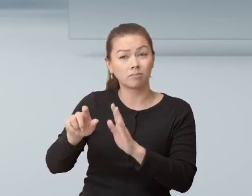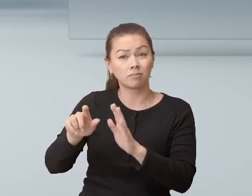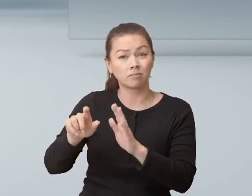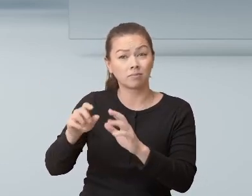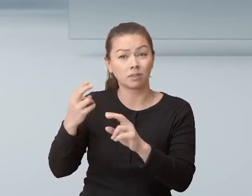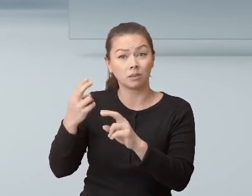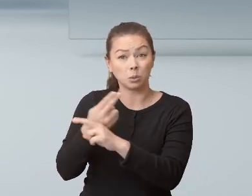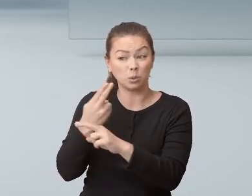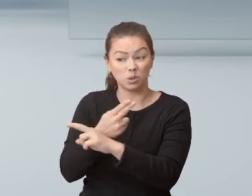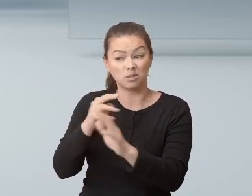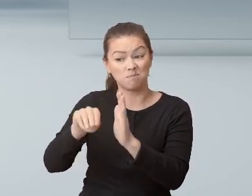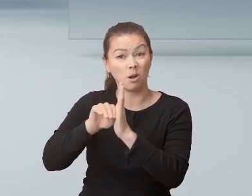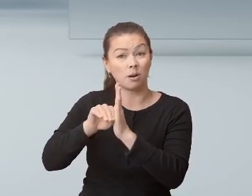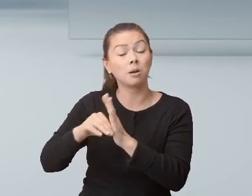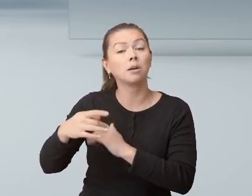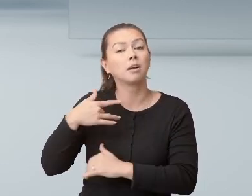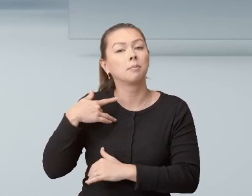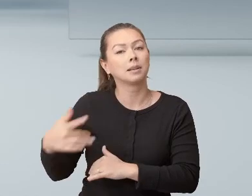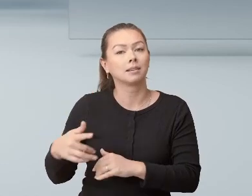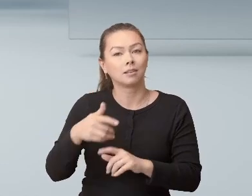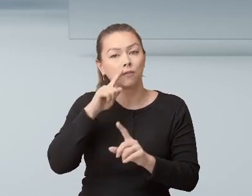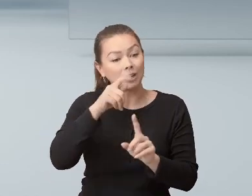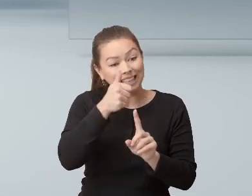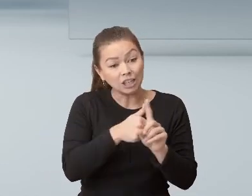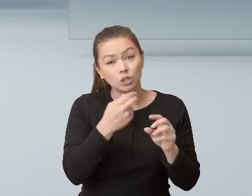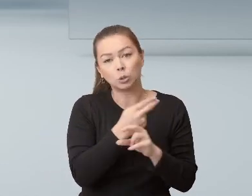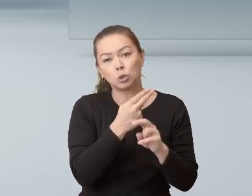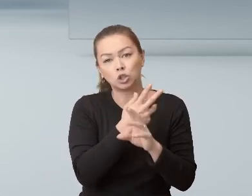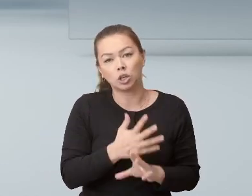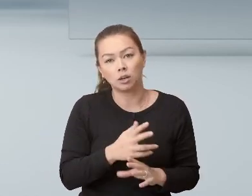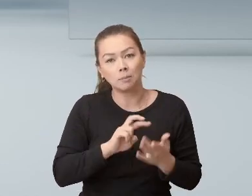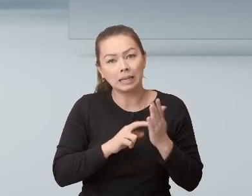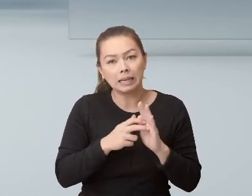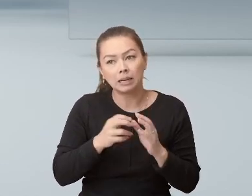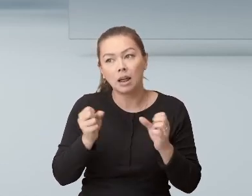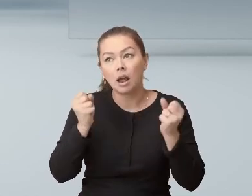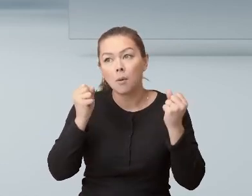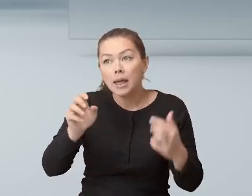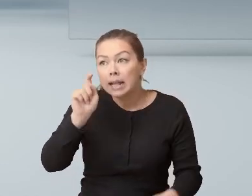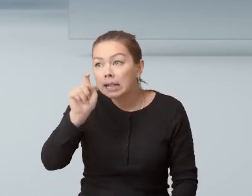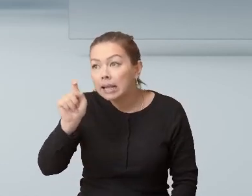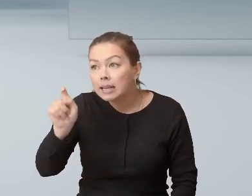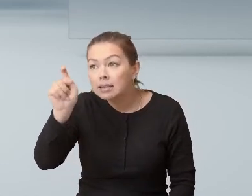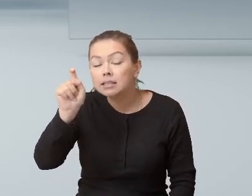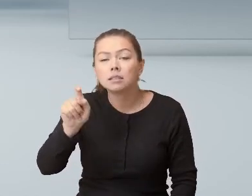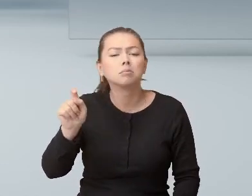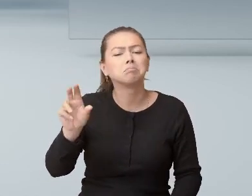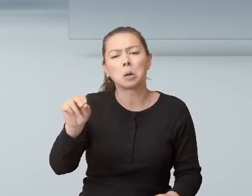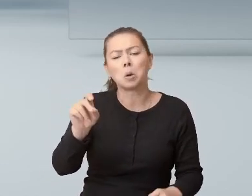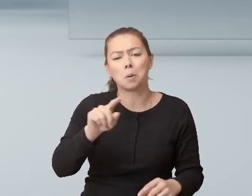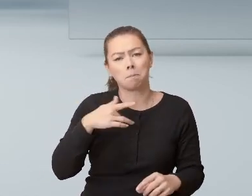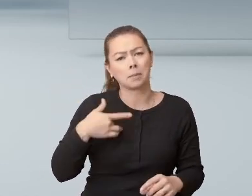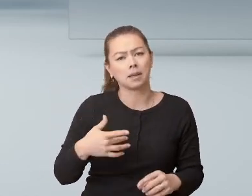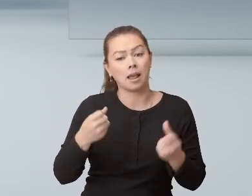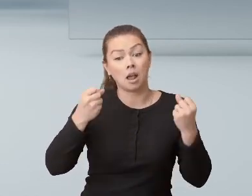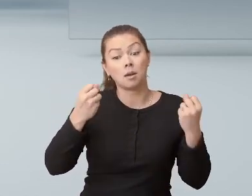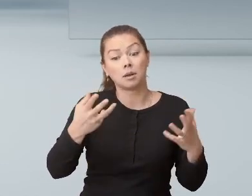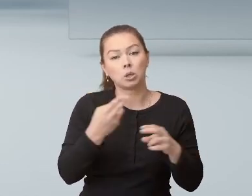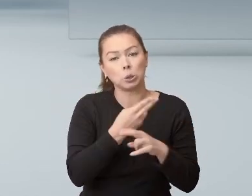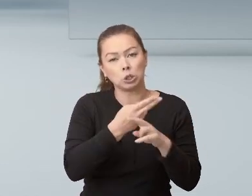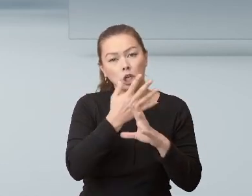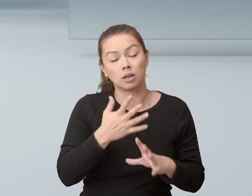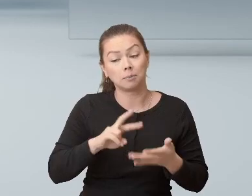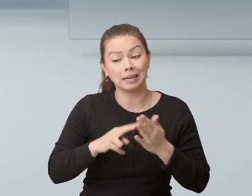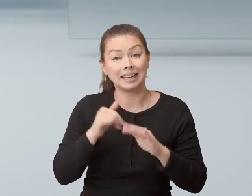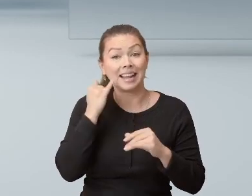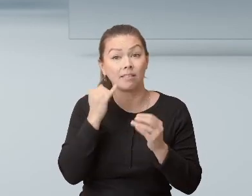of the number of transactions or the number of clicks or things like that. So when you do scale, it's really the costs are really predictable based off